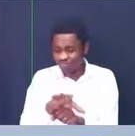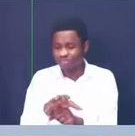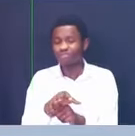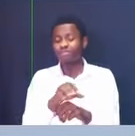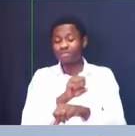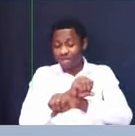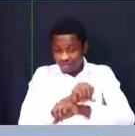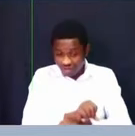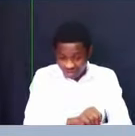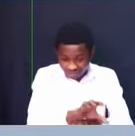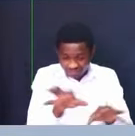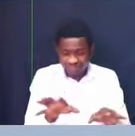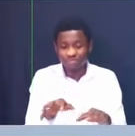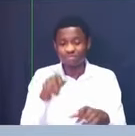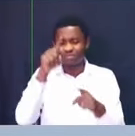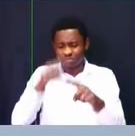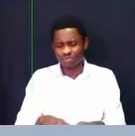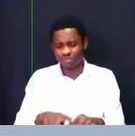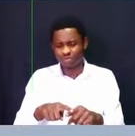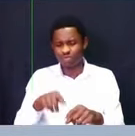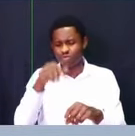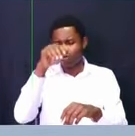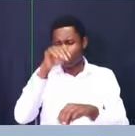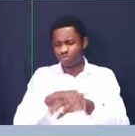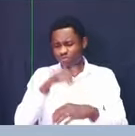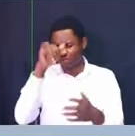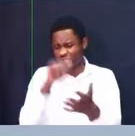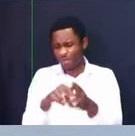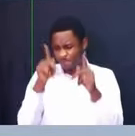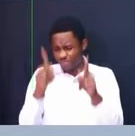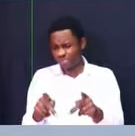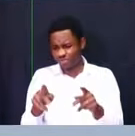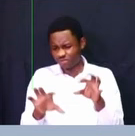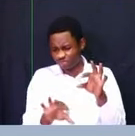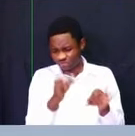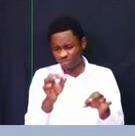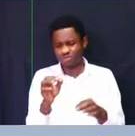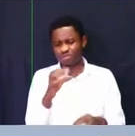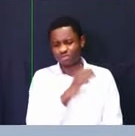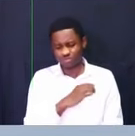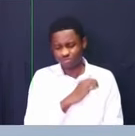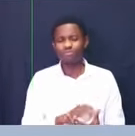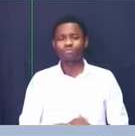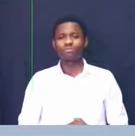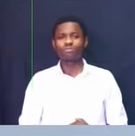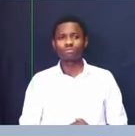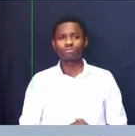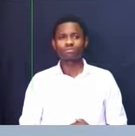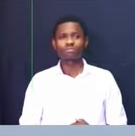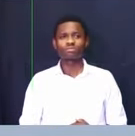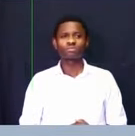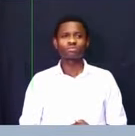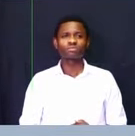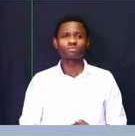the person. Ejina sa onipa no ni sunsunmu abo asadi otie. Impact of our ministries. Ya so fu dwuma mu ehun